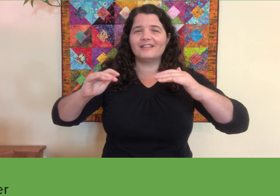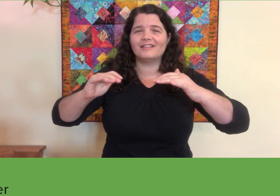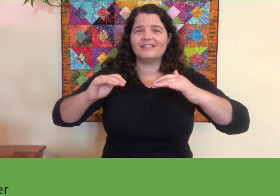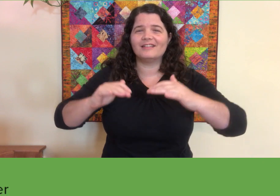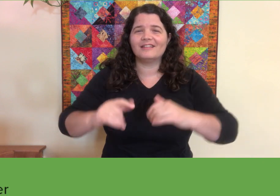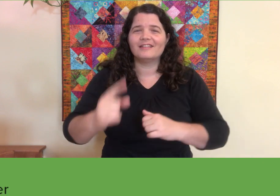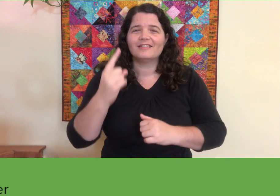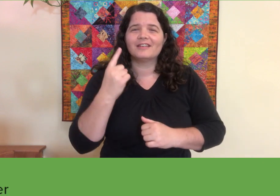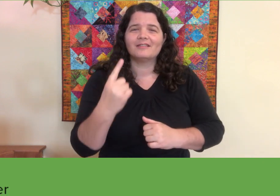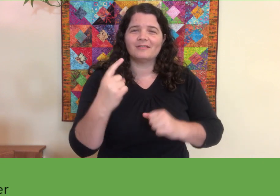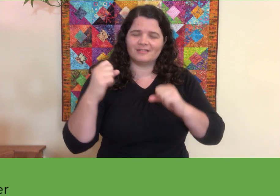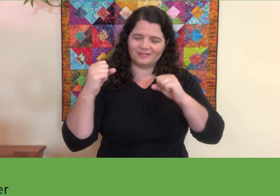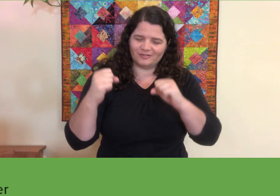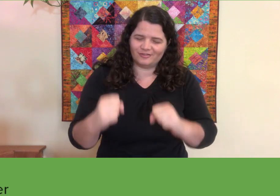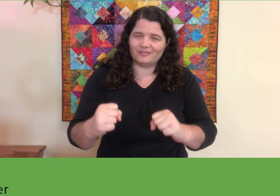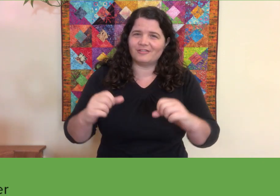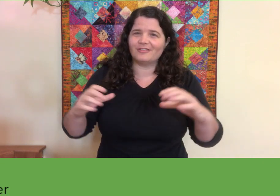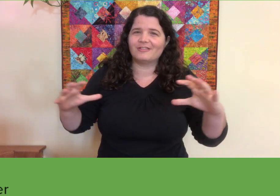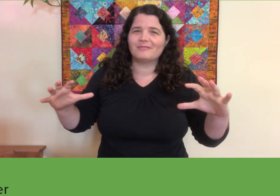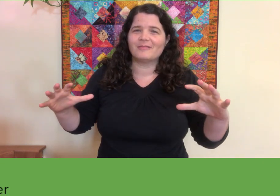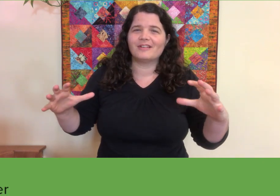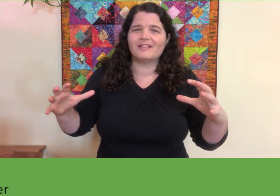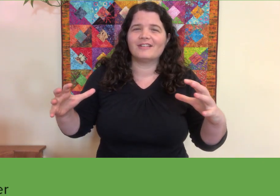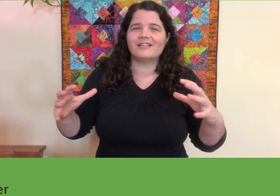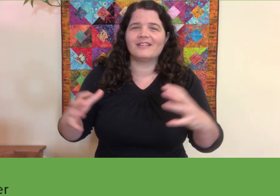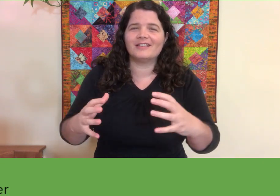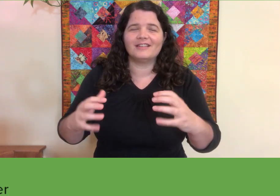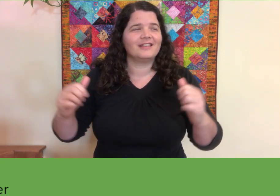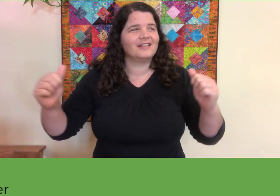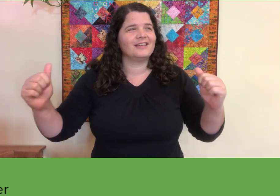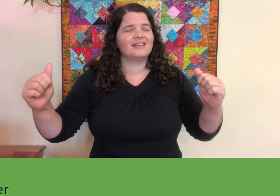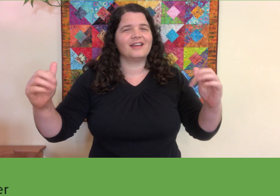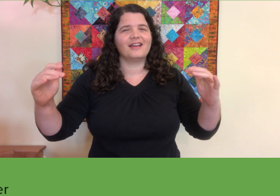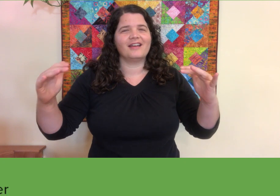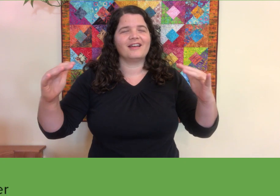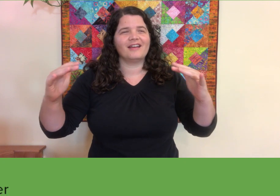gathered here in one strong body,